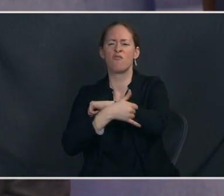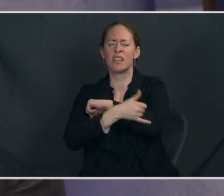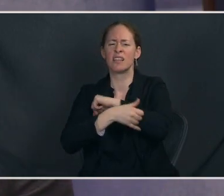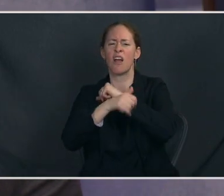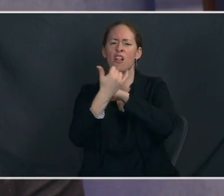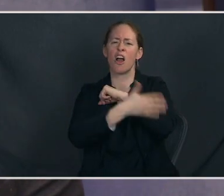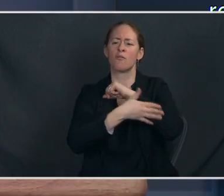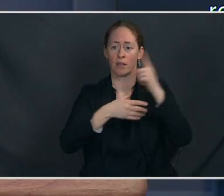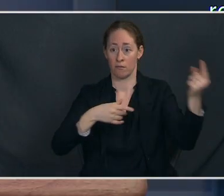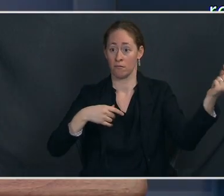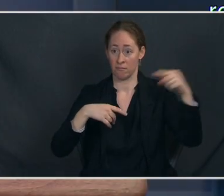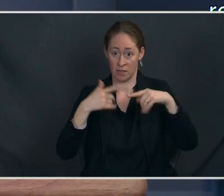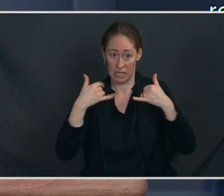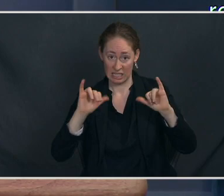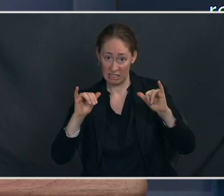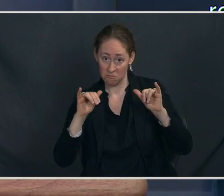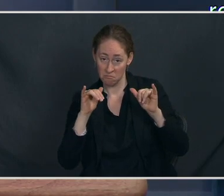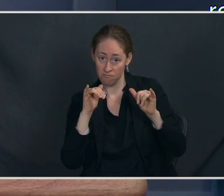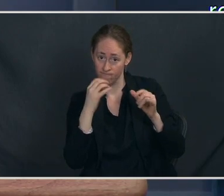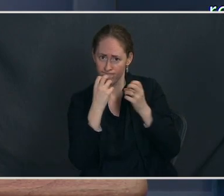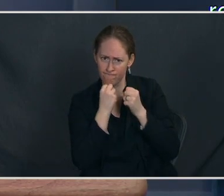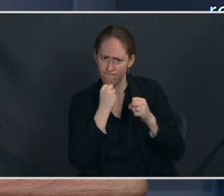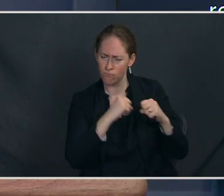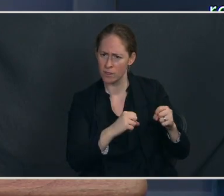that? Sure, let me see.